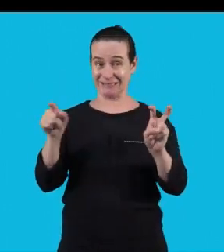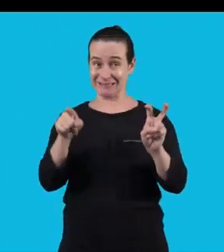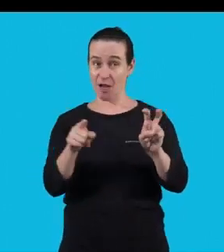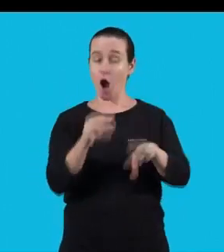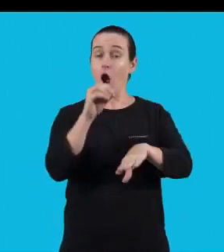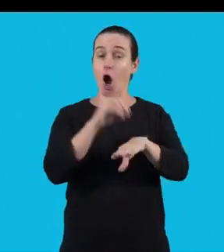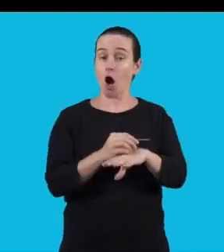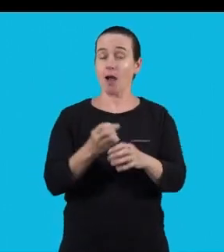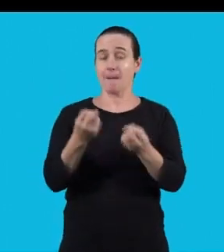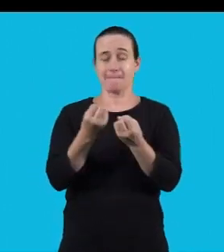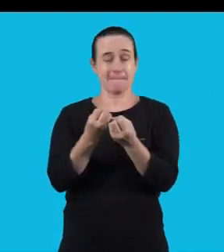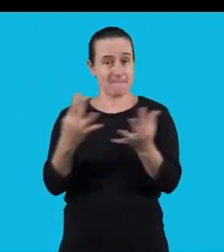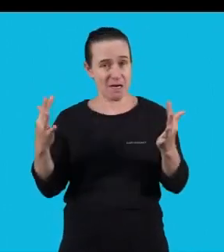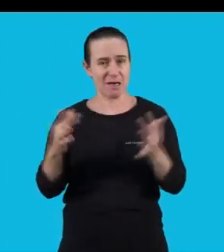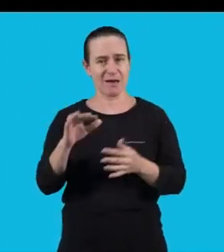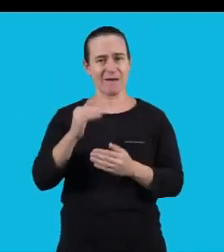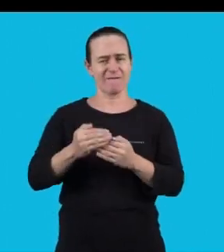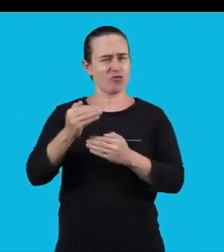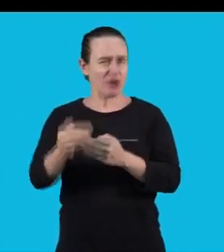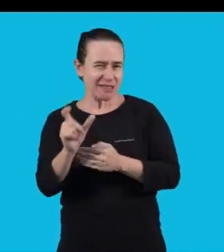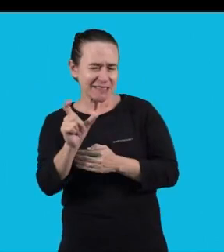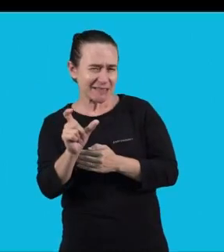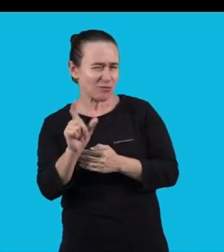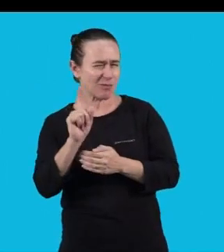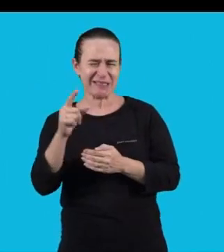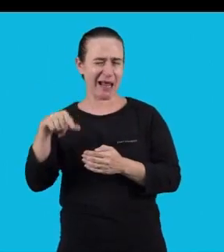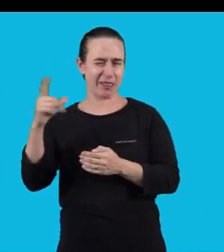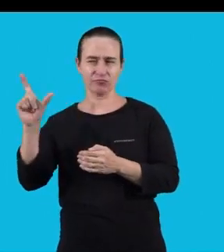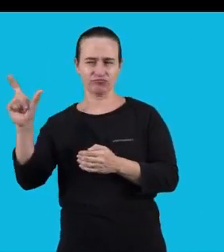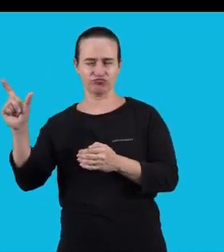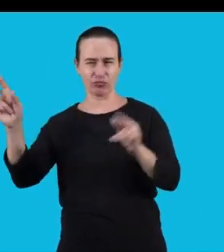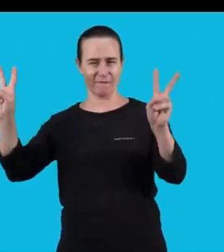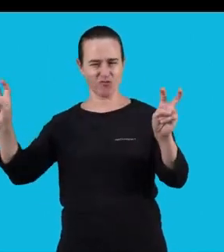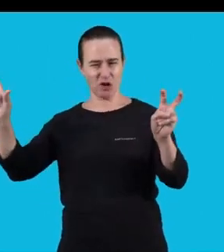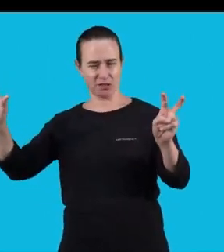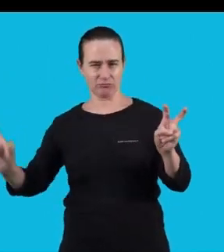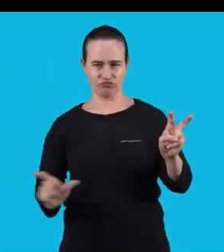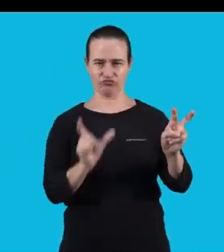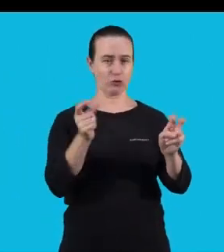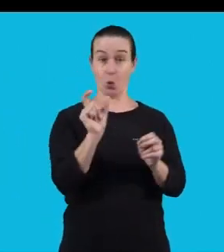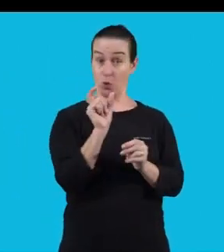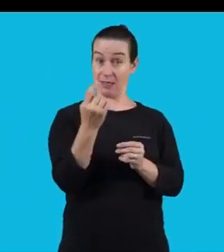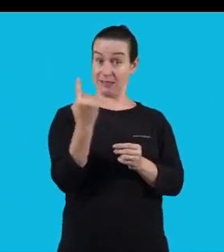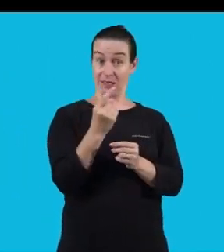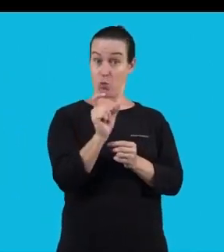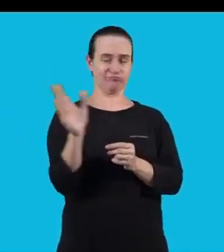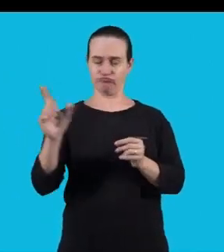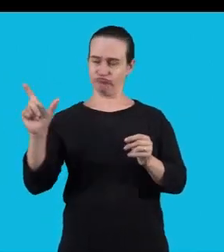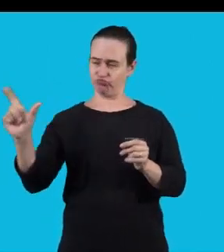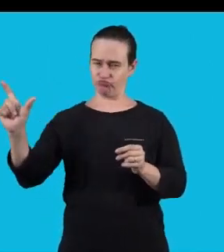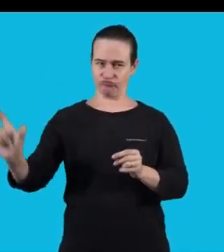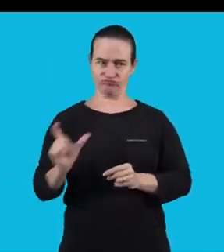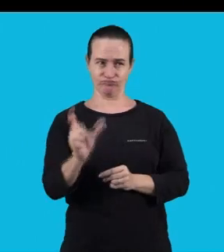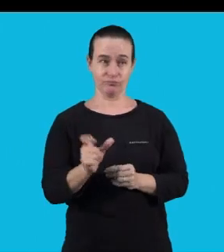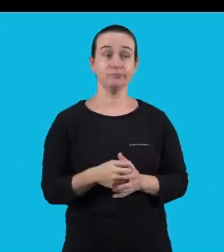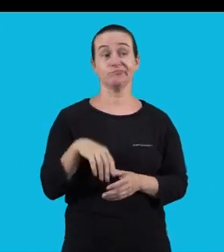many fronts with a synonymous phrase that fits into the context, of course. So January